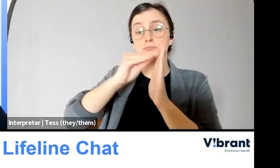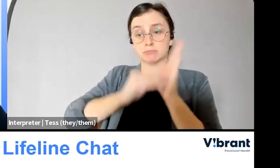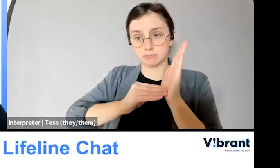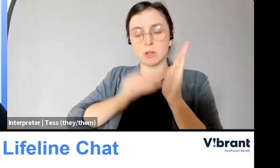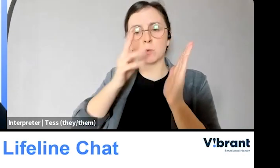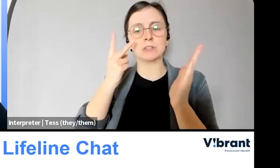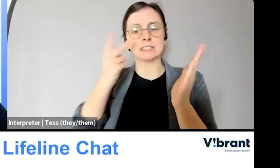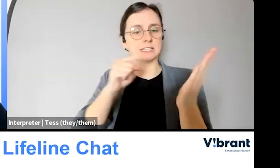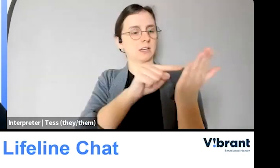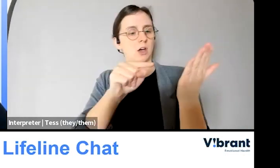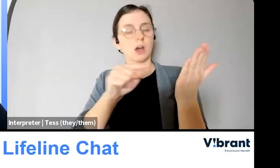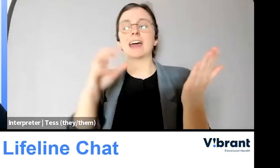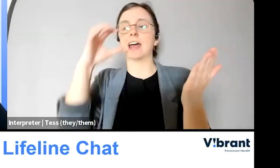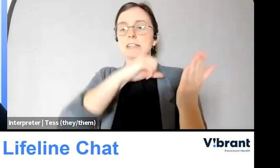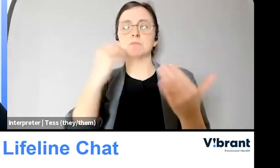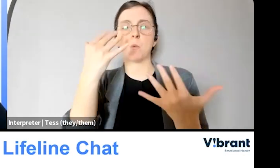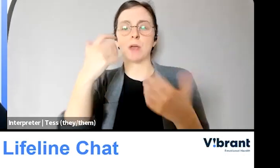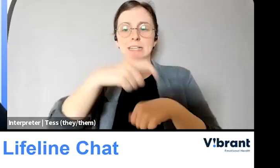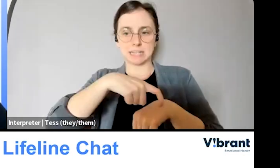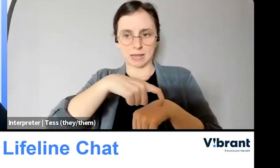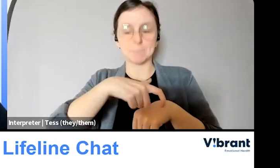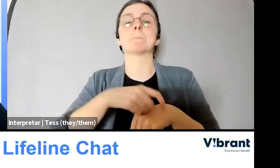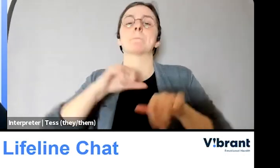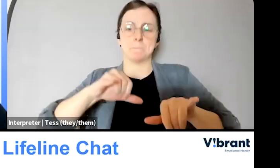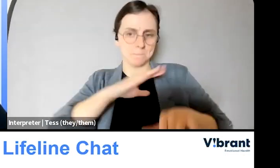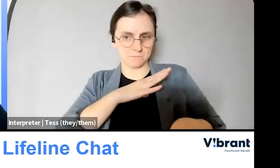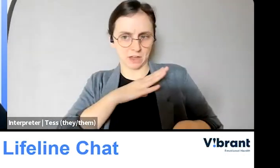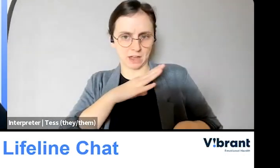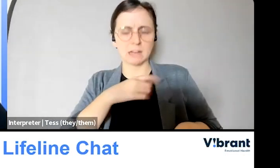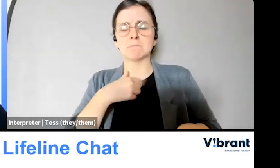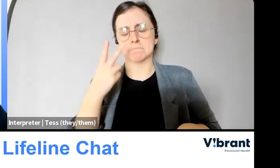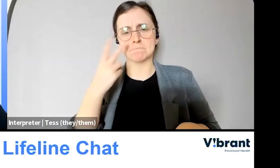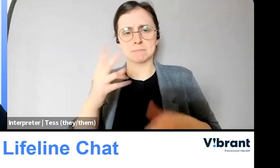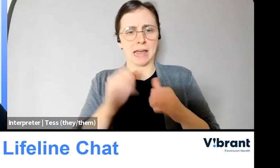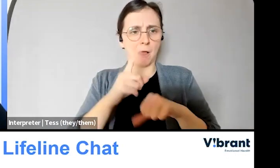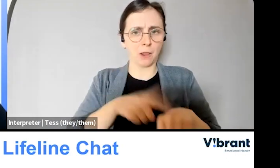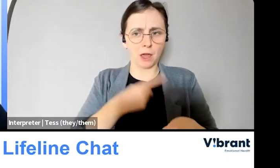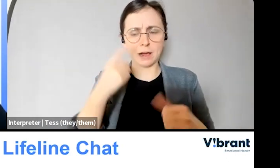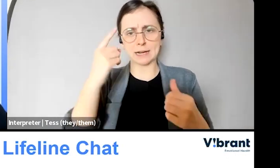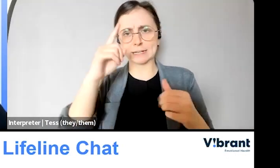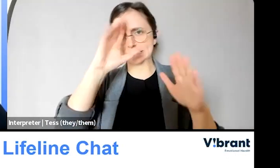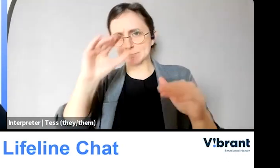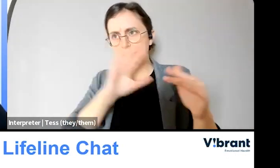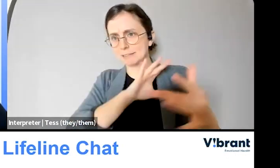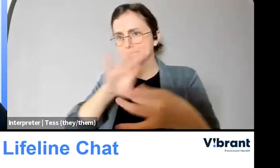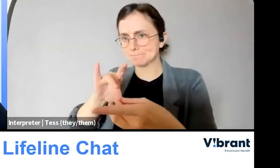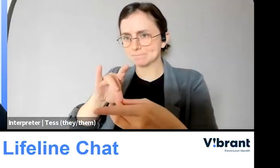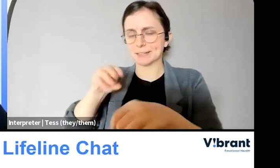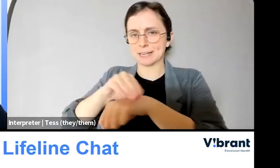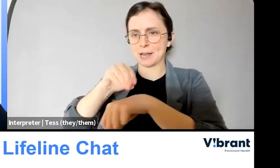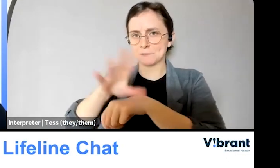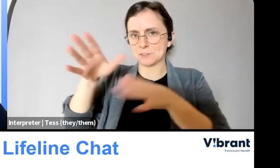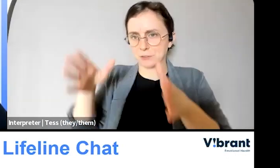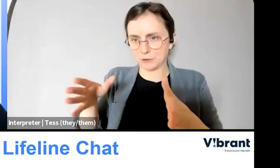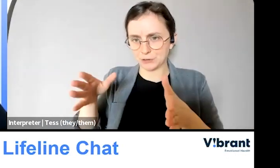estimate that allows them to see how long it will be before they're connected to a crisis counselor, and